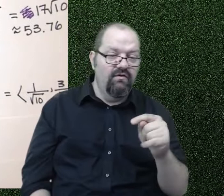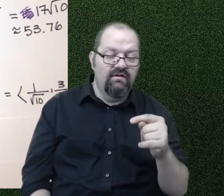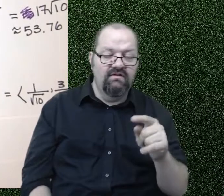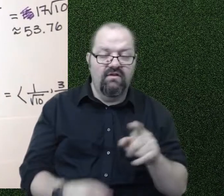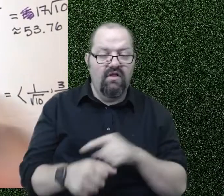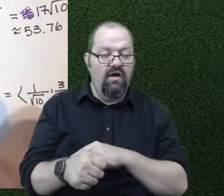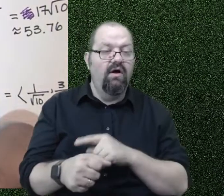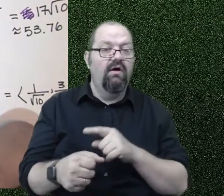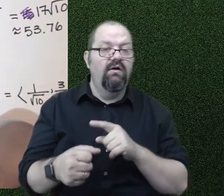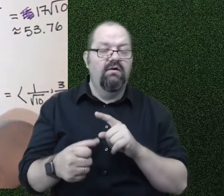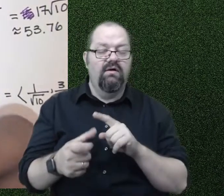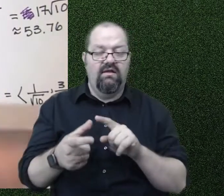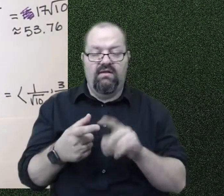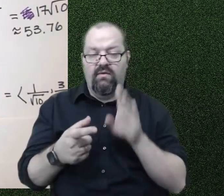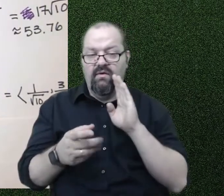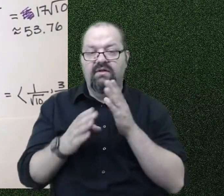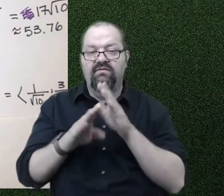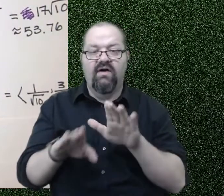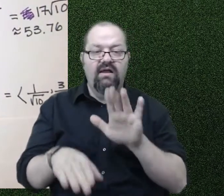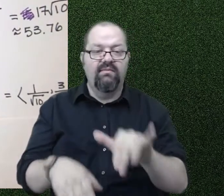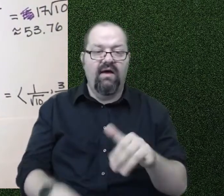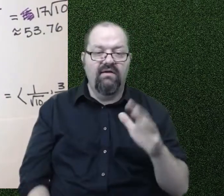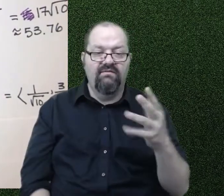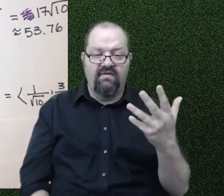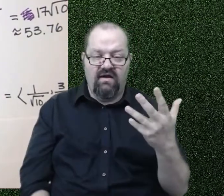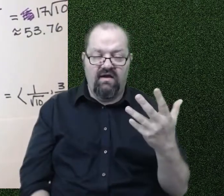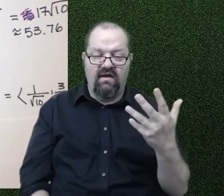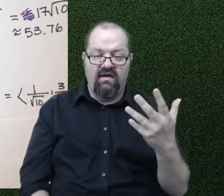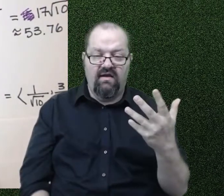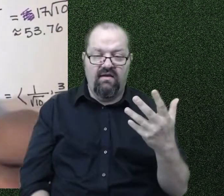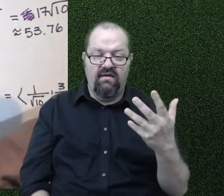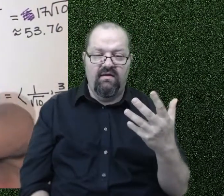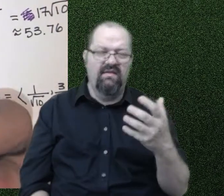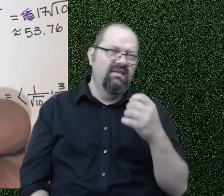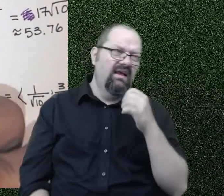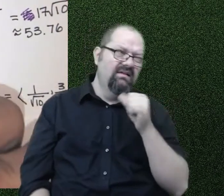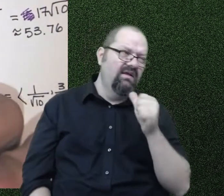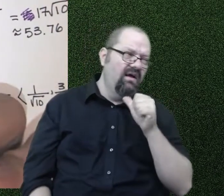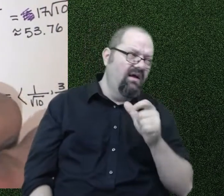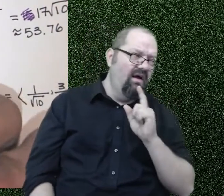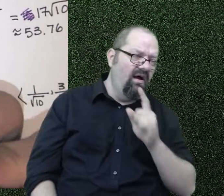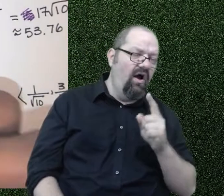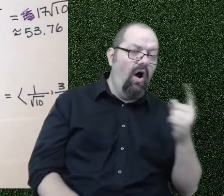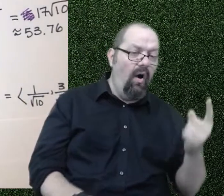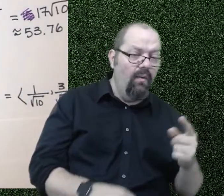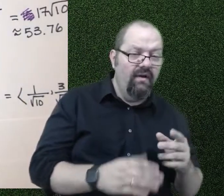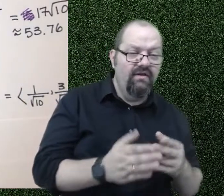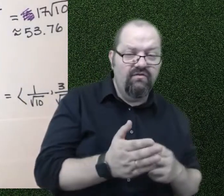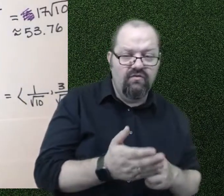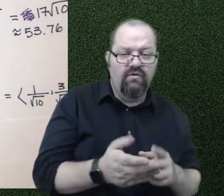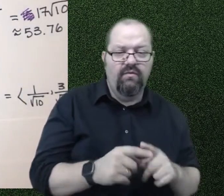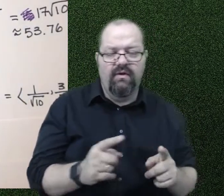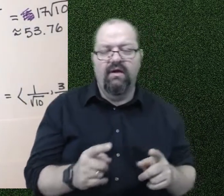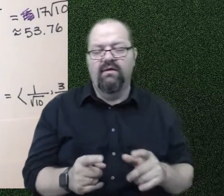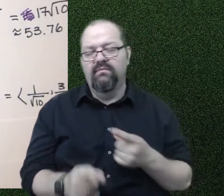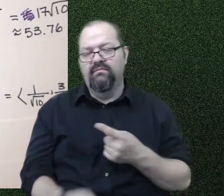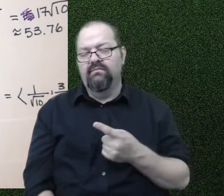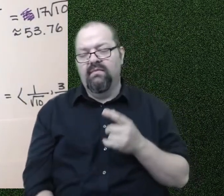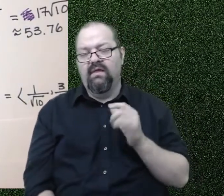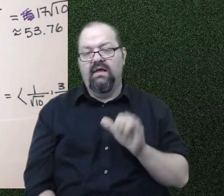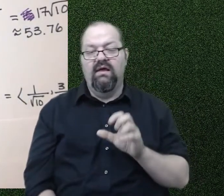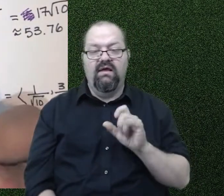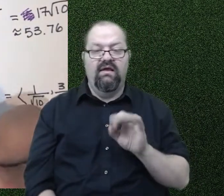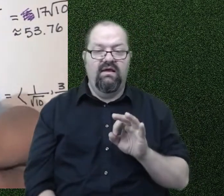then I divide it by 5. Well, that's not in general. And then it would be 1 unit long. So I